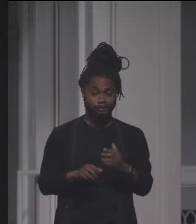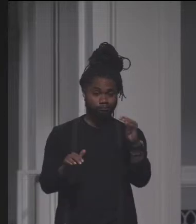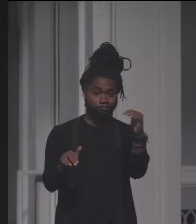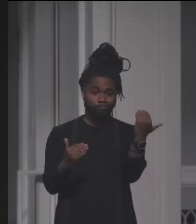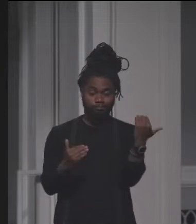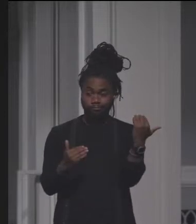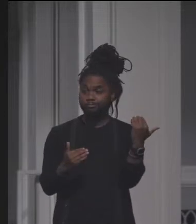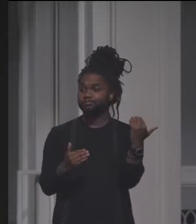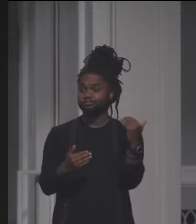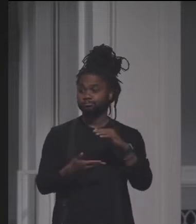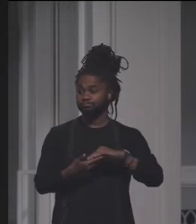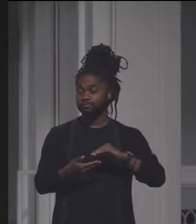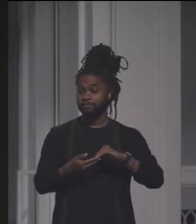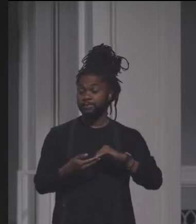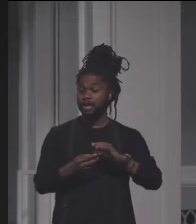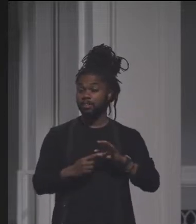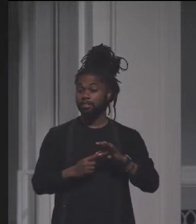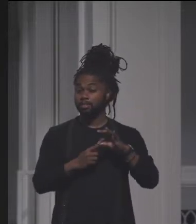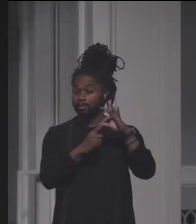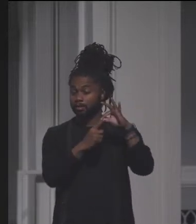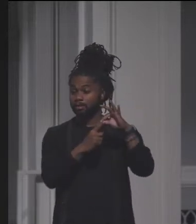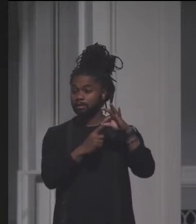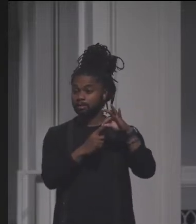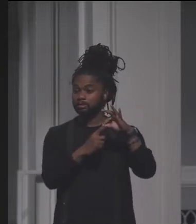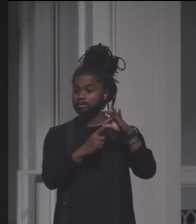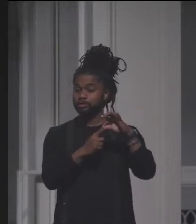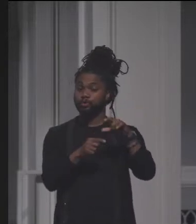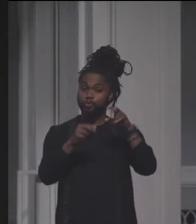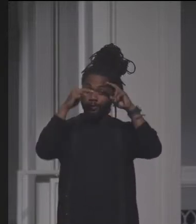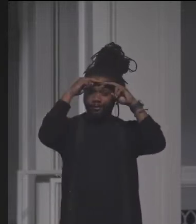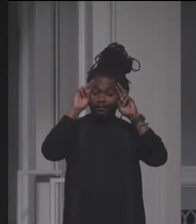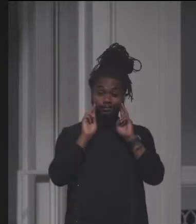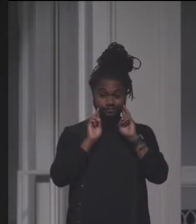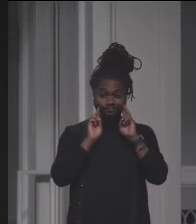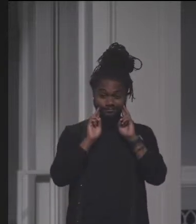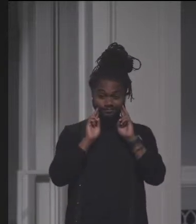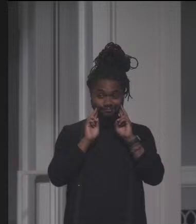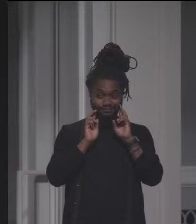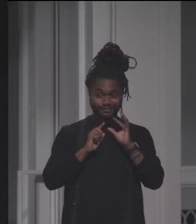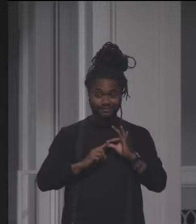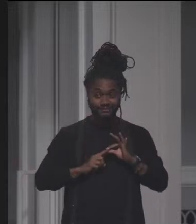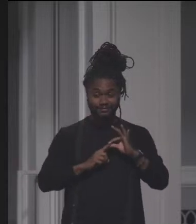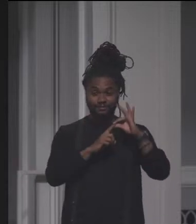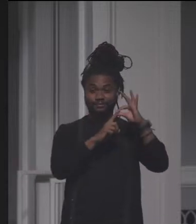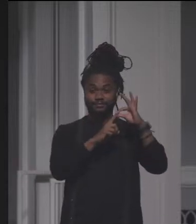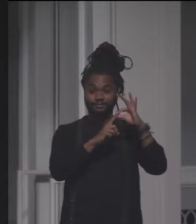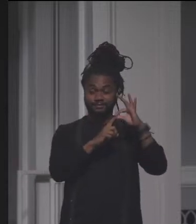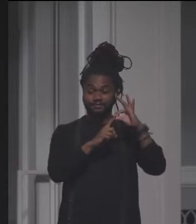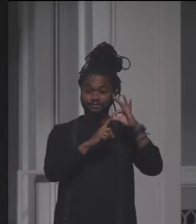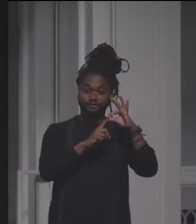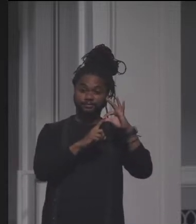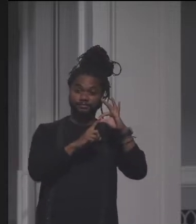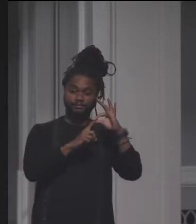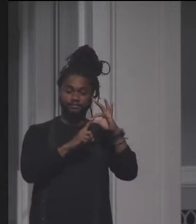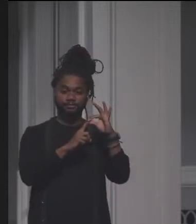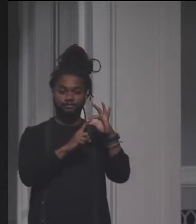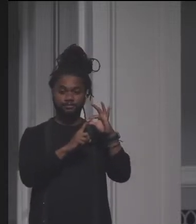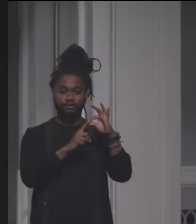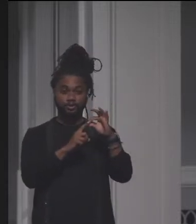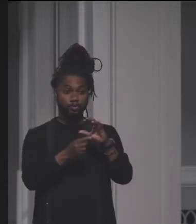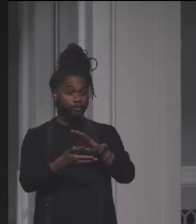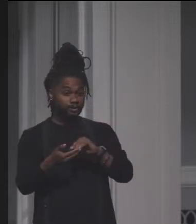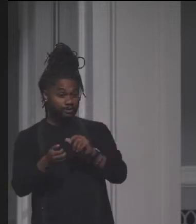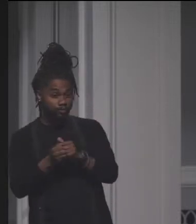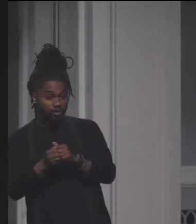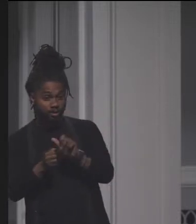women, unless you're a nun, and unless you're having sex